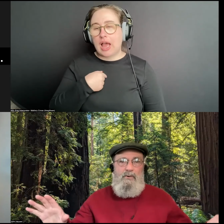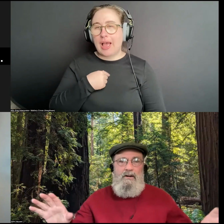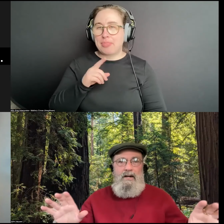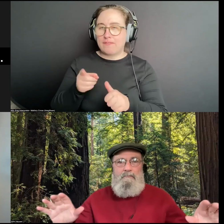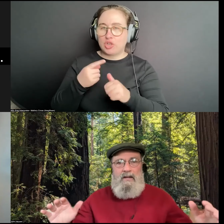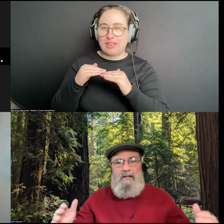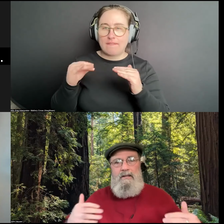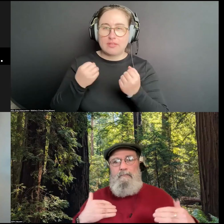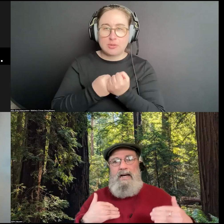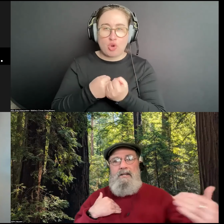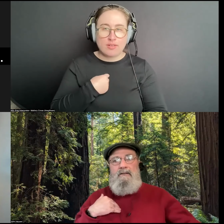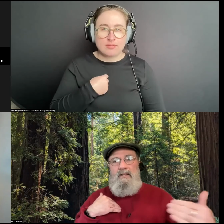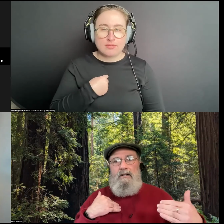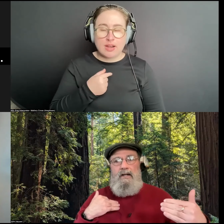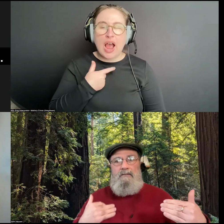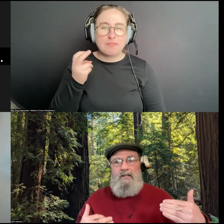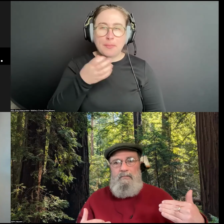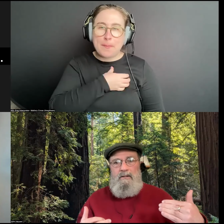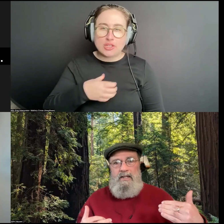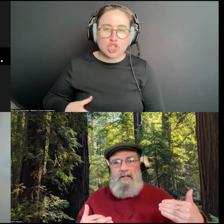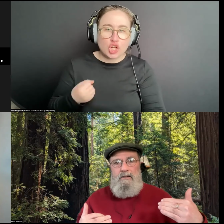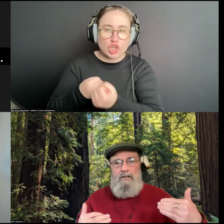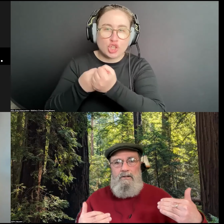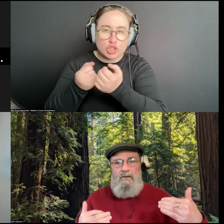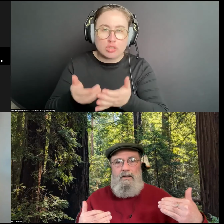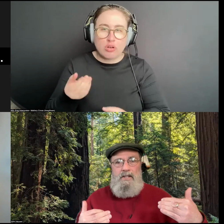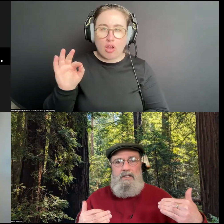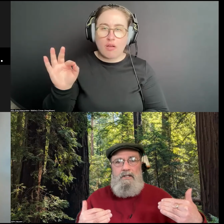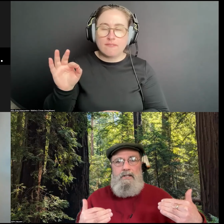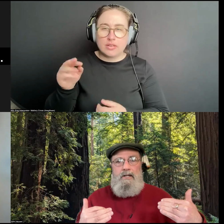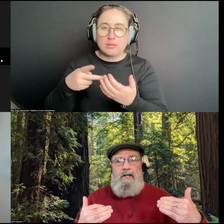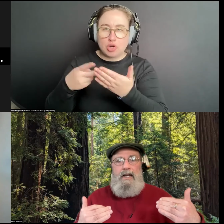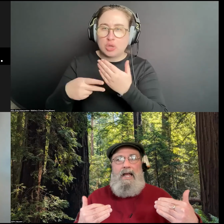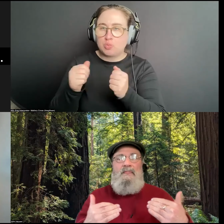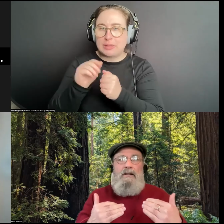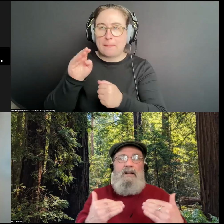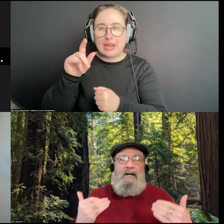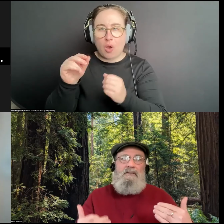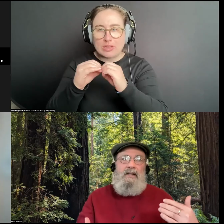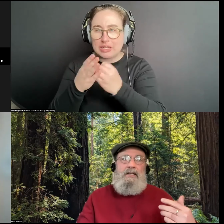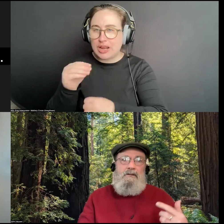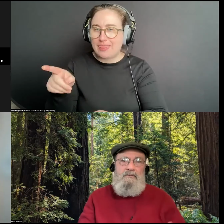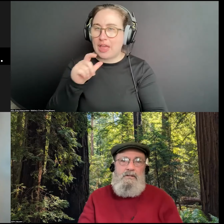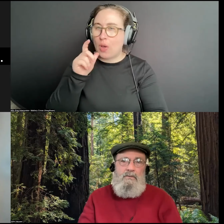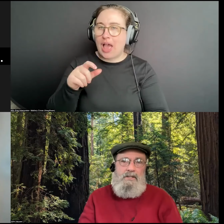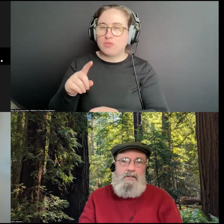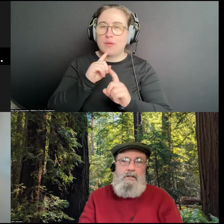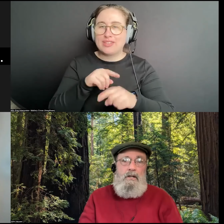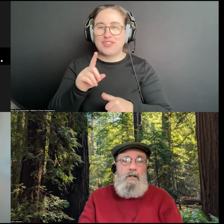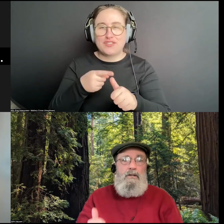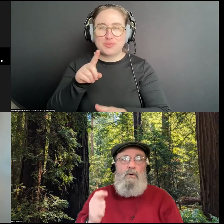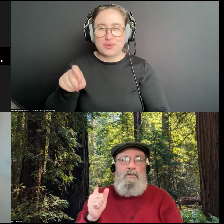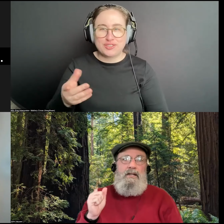of support. I'm the ambassador of the archive to the community media organizations, and they don't have to answer the first